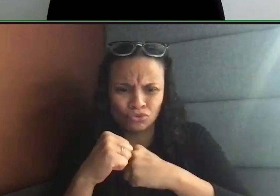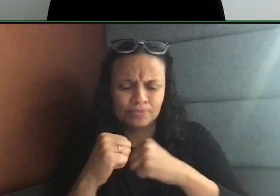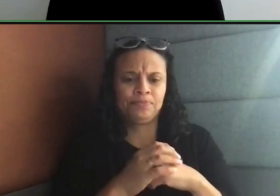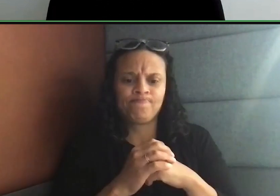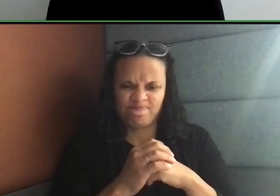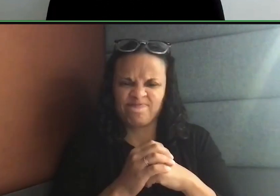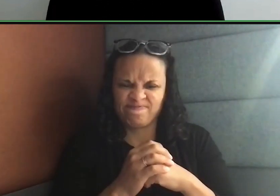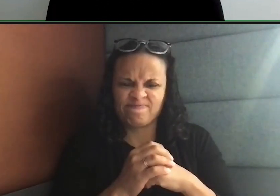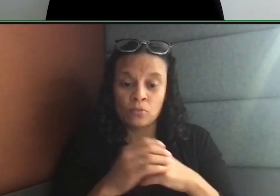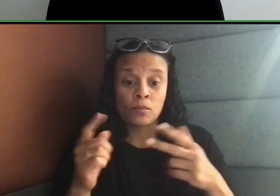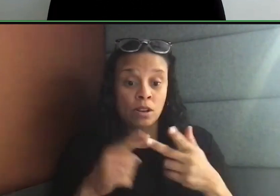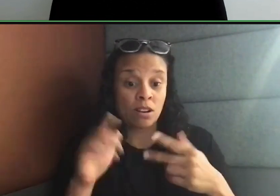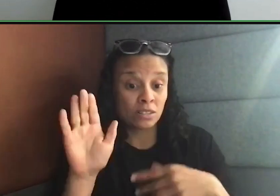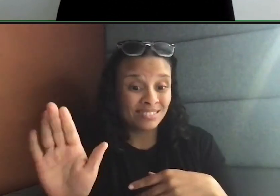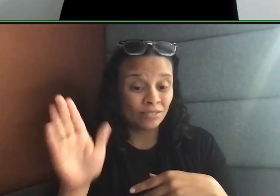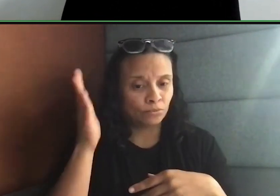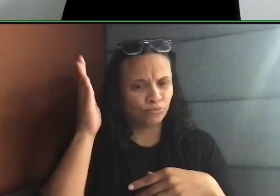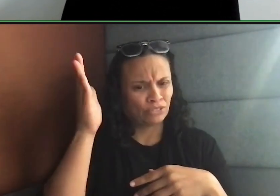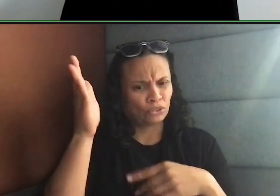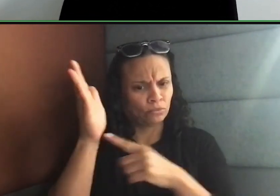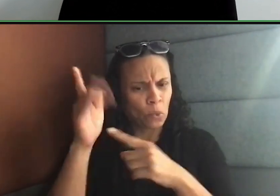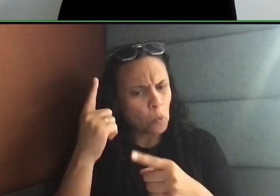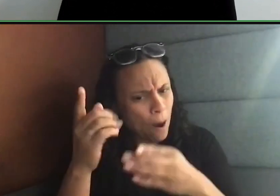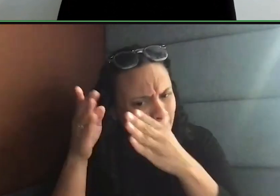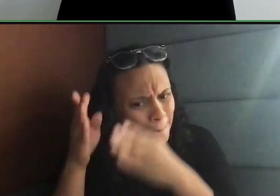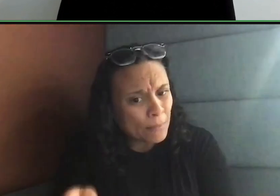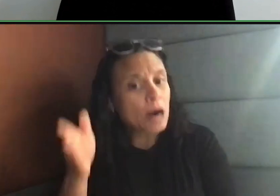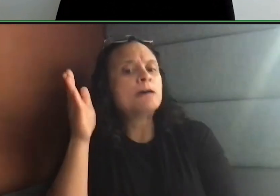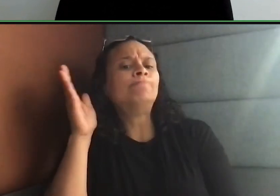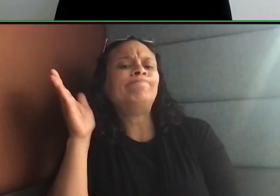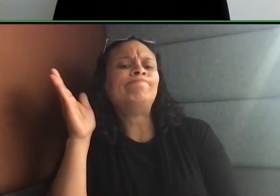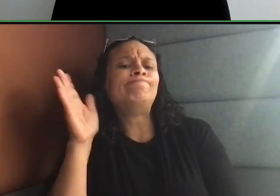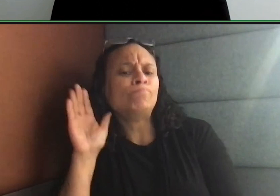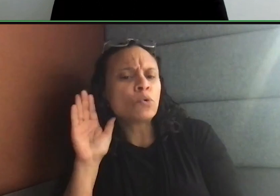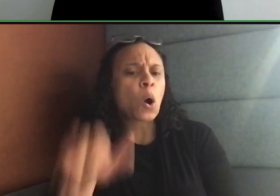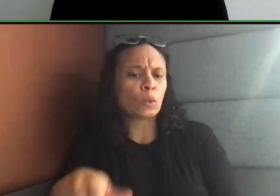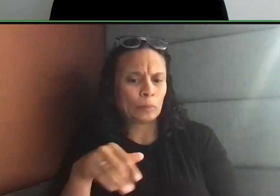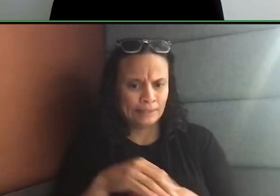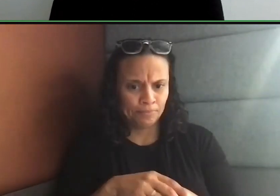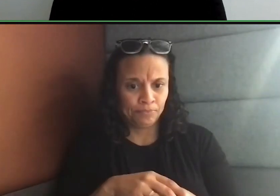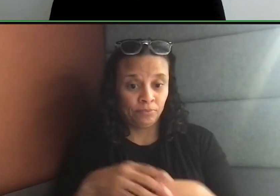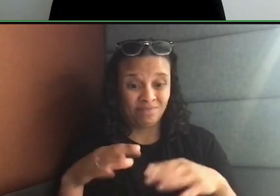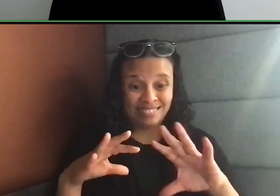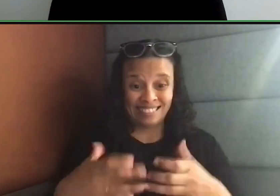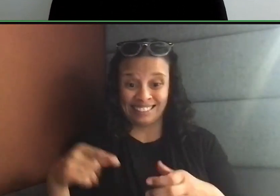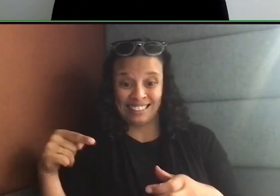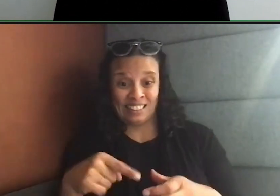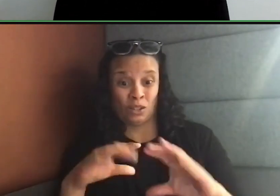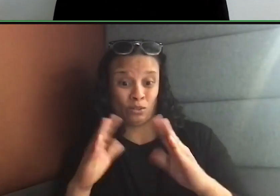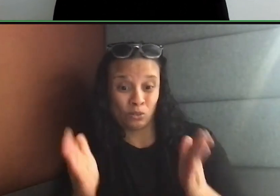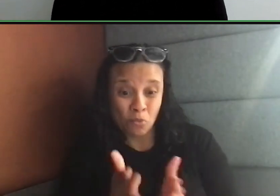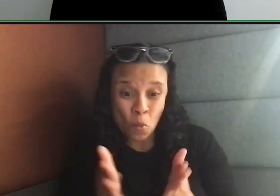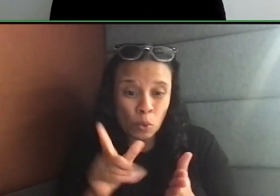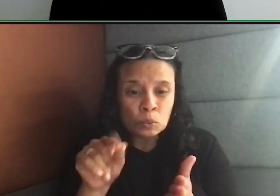lecture with one person speaking? Is it an interactive class with 20 students all talking?